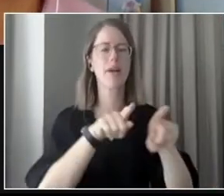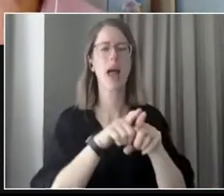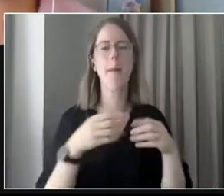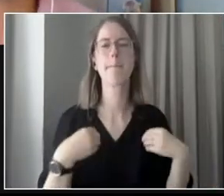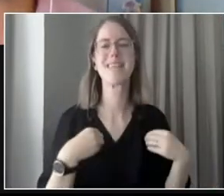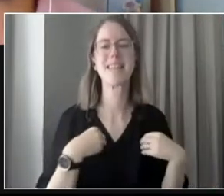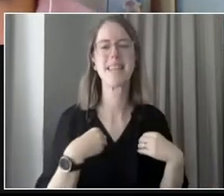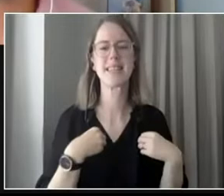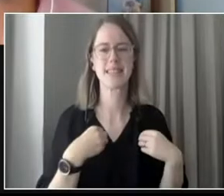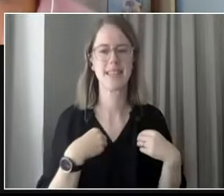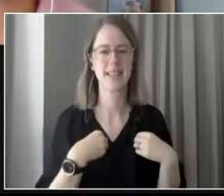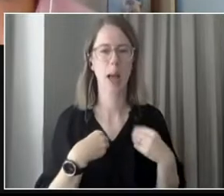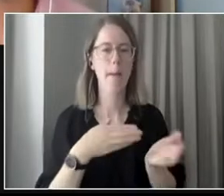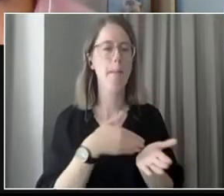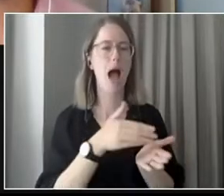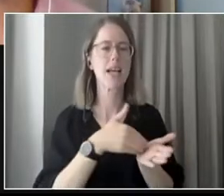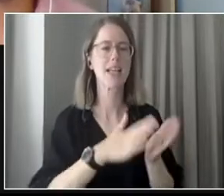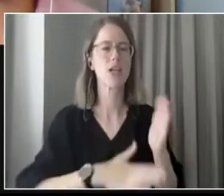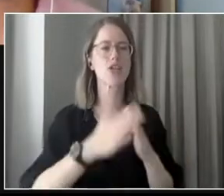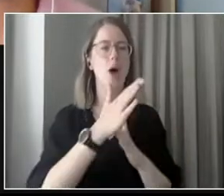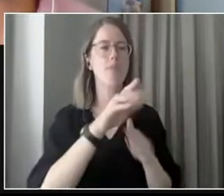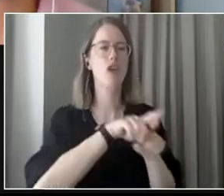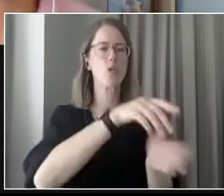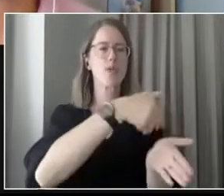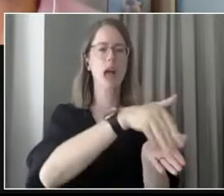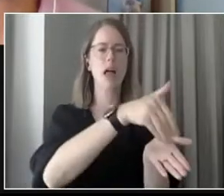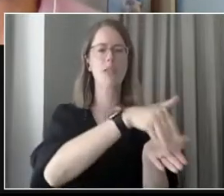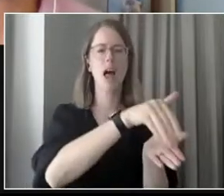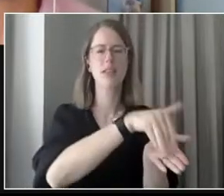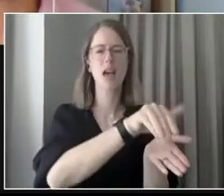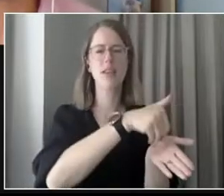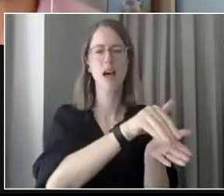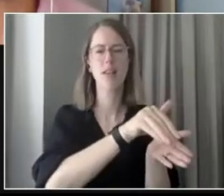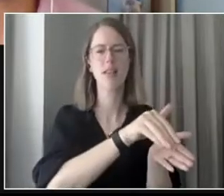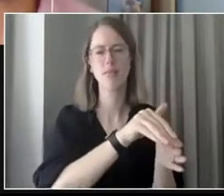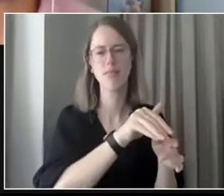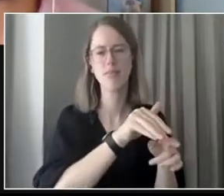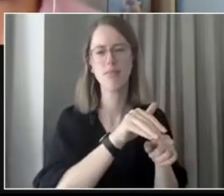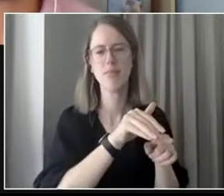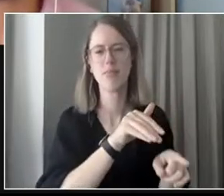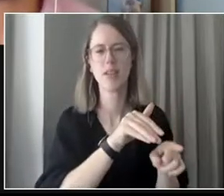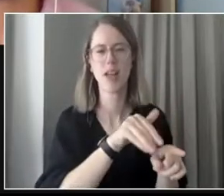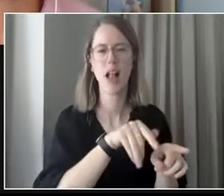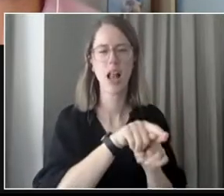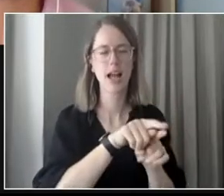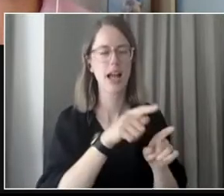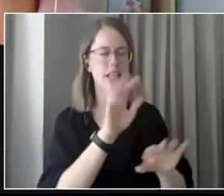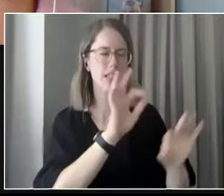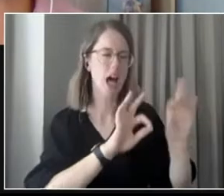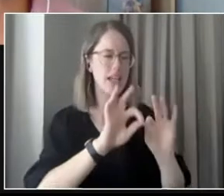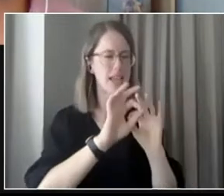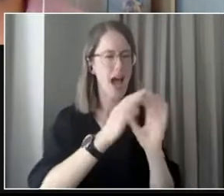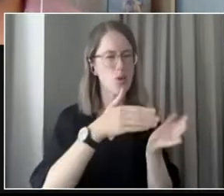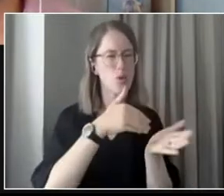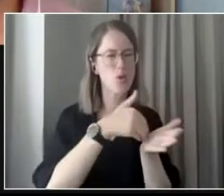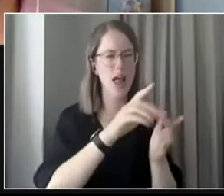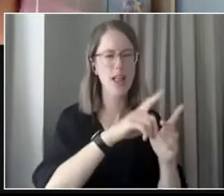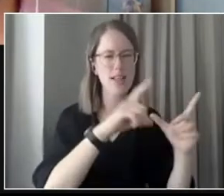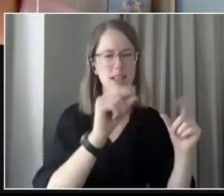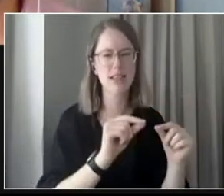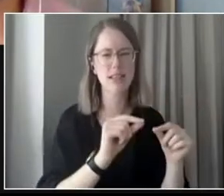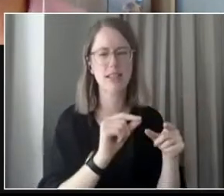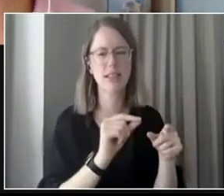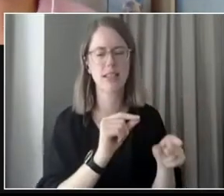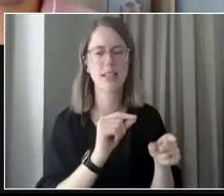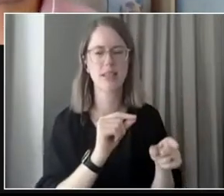Marketing has been at the forefront of that, and it's been about the kind of science of selling tickets,